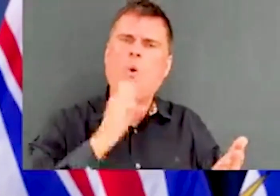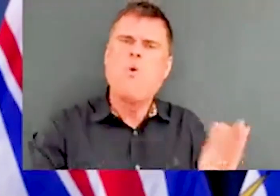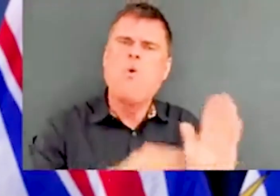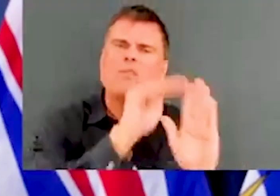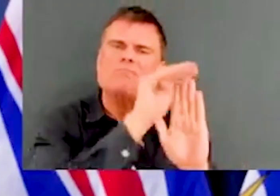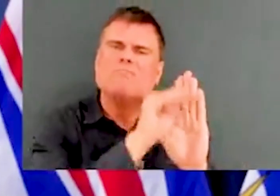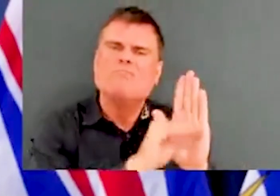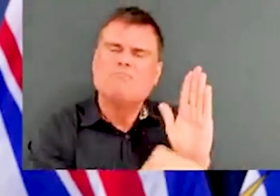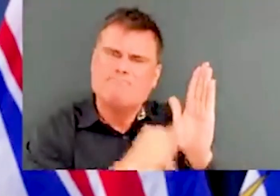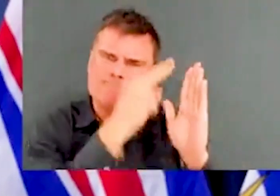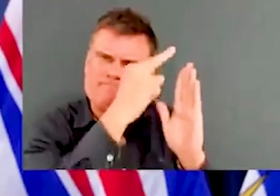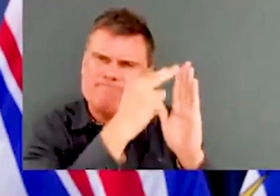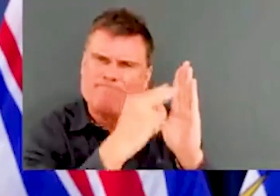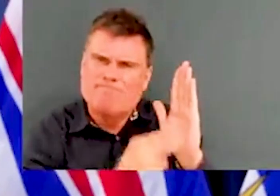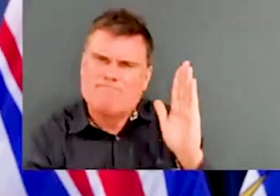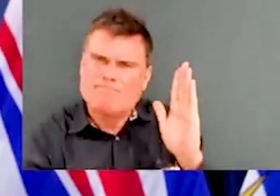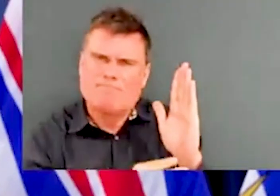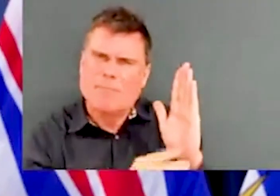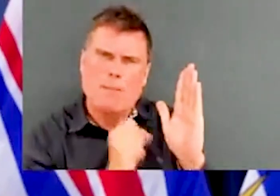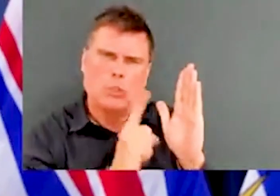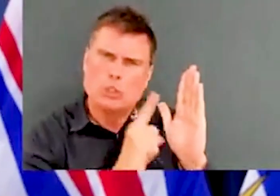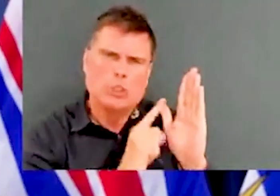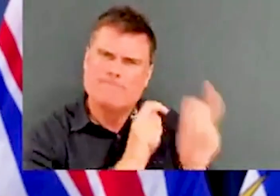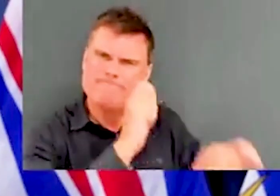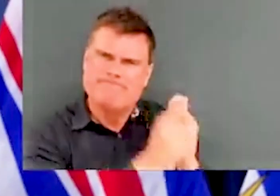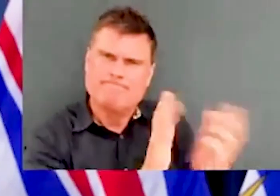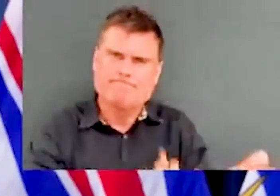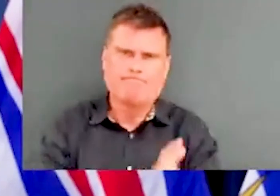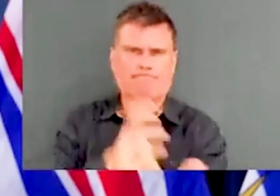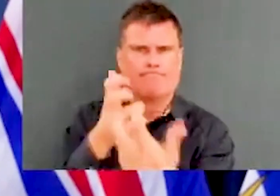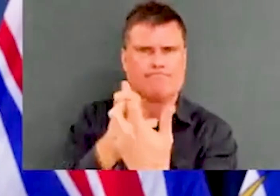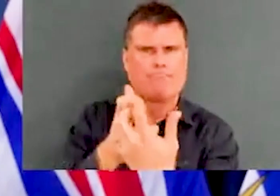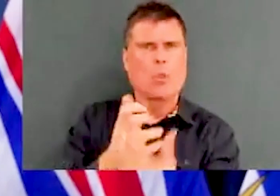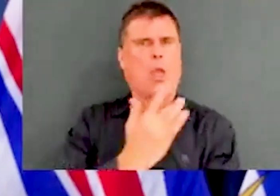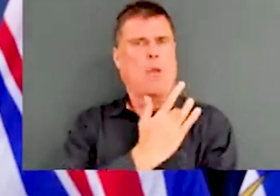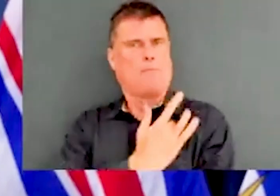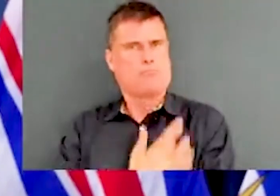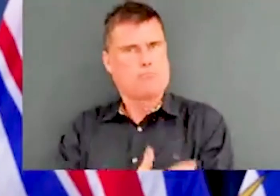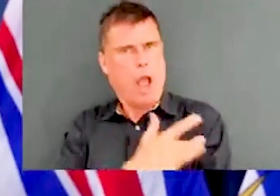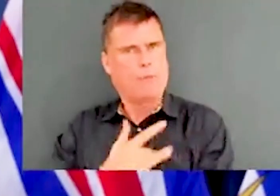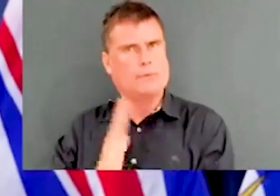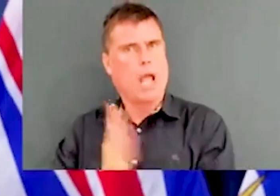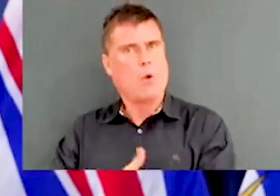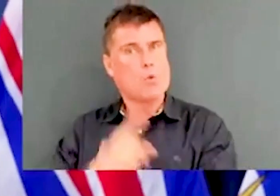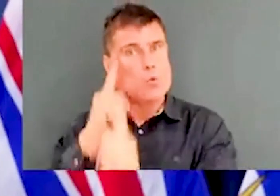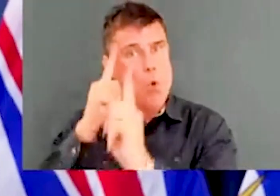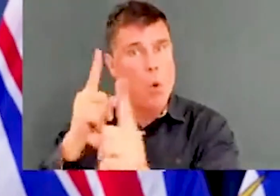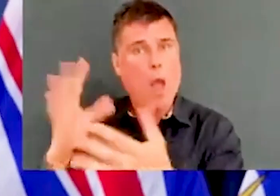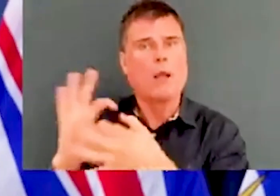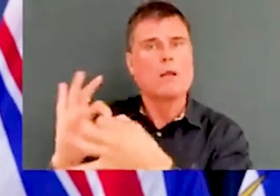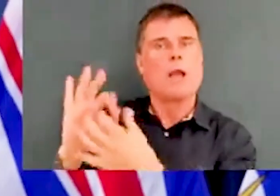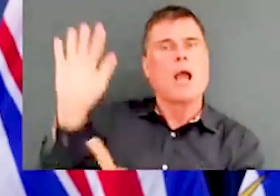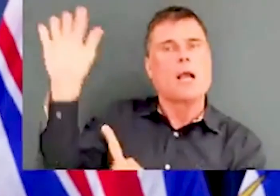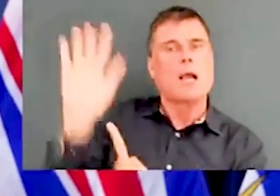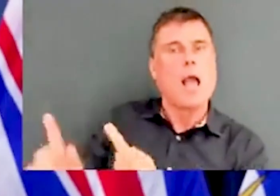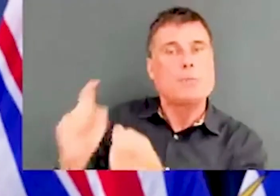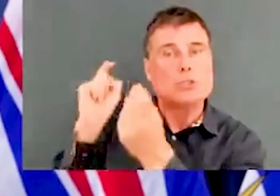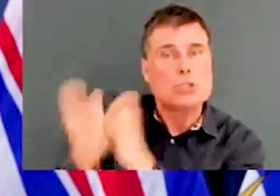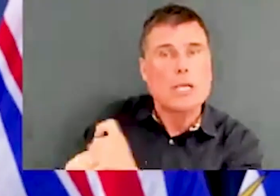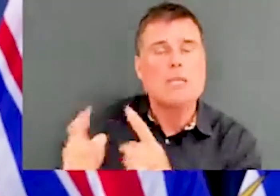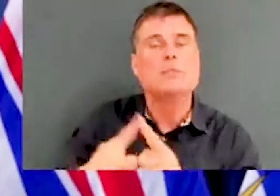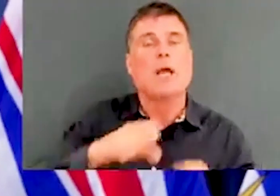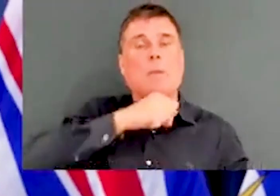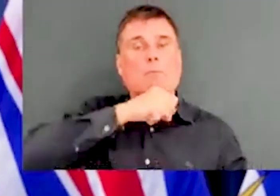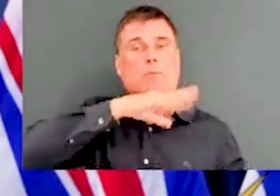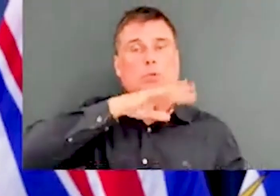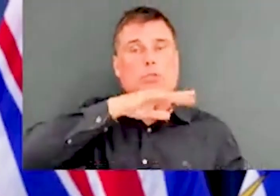goals, and provides a fair return for British Columbians. As part of that review, we released an independent assessment of